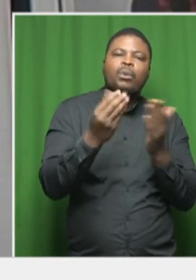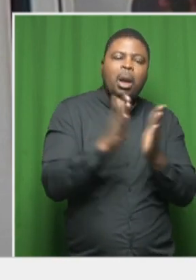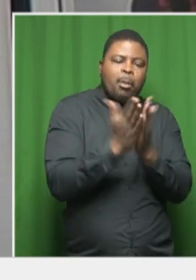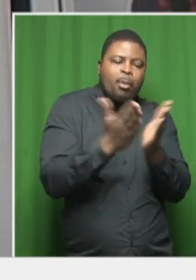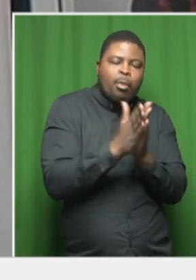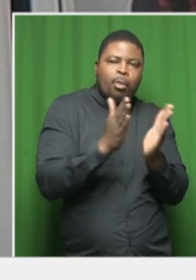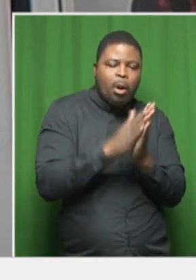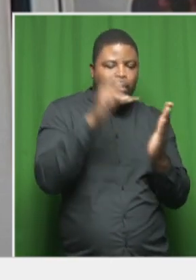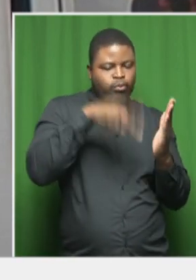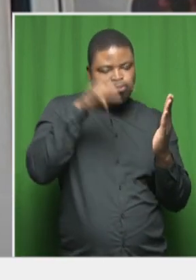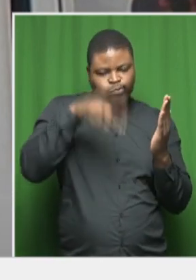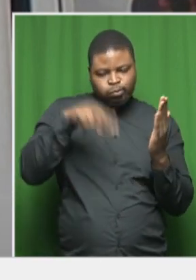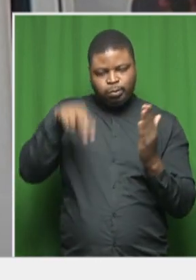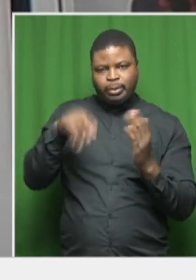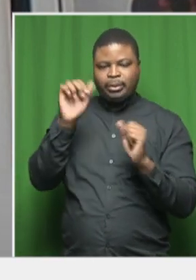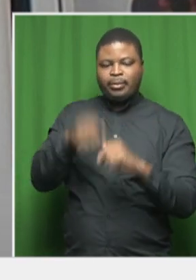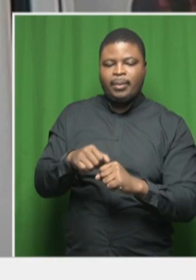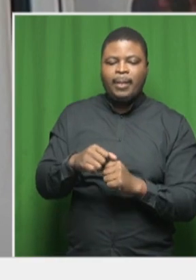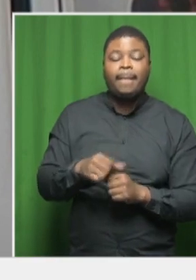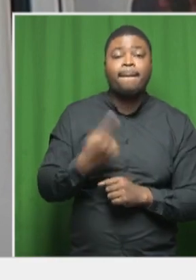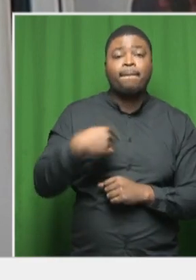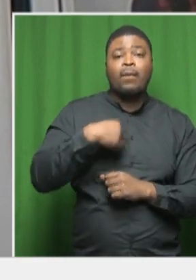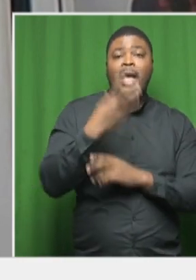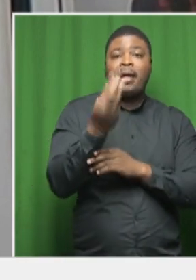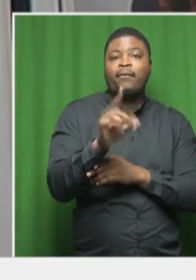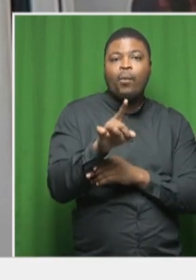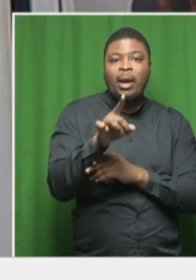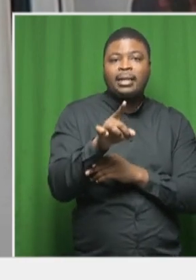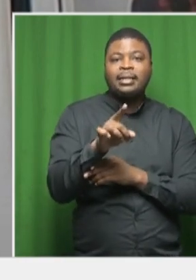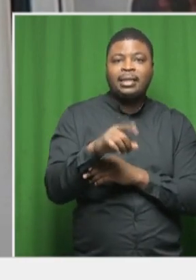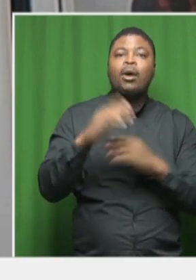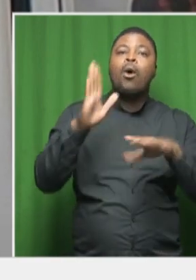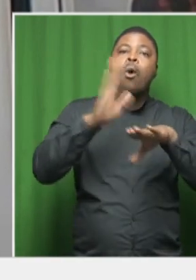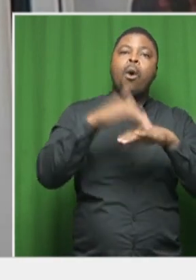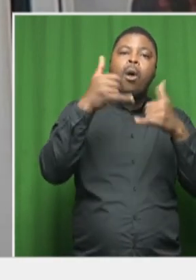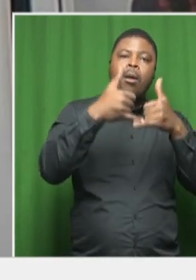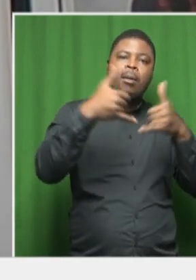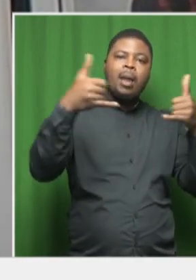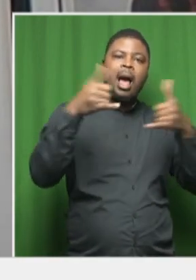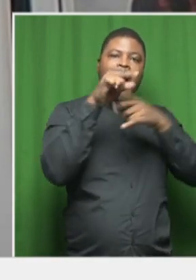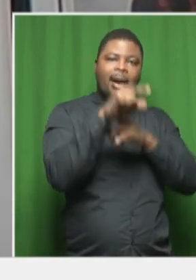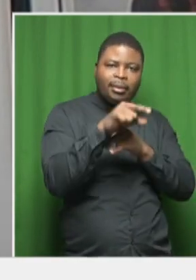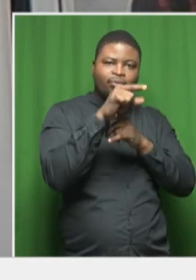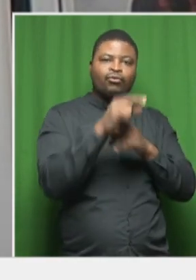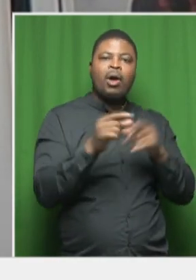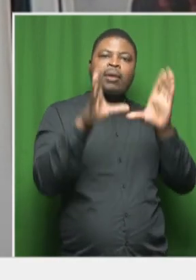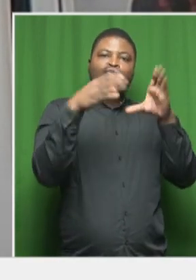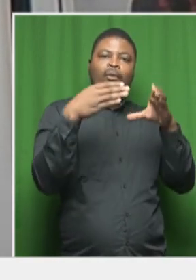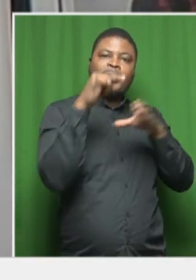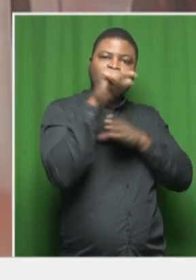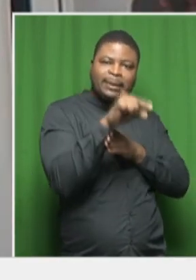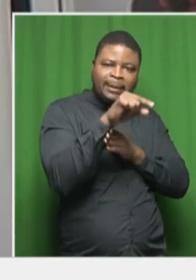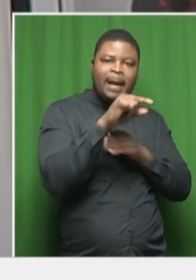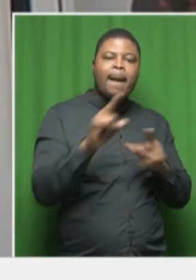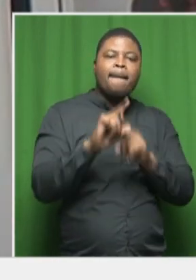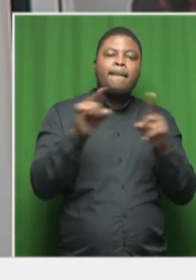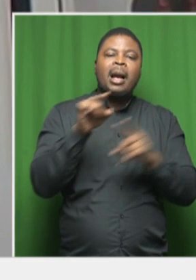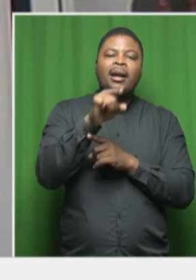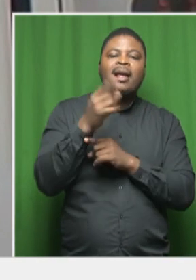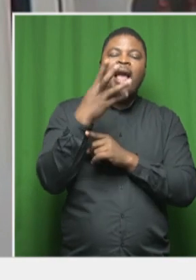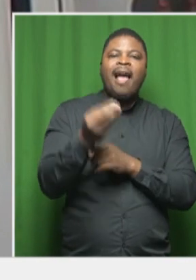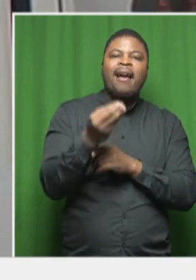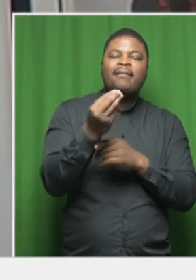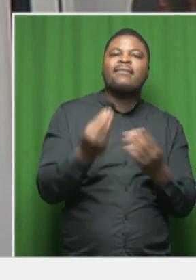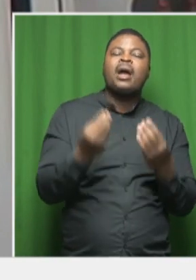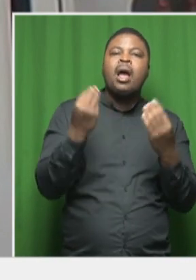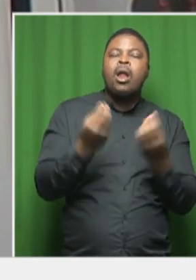have what we call almost like a virtual cloud. Here there might be a whole bunch of